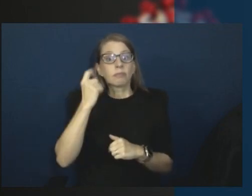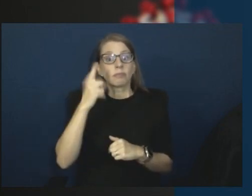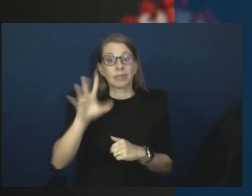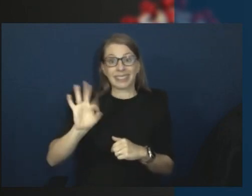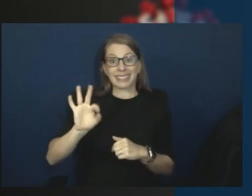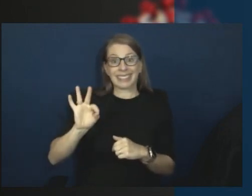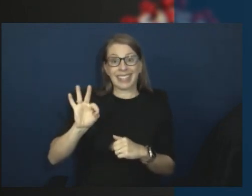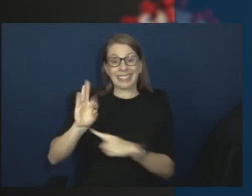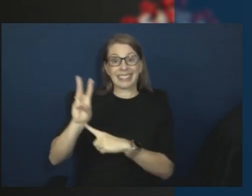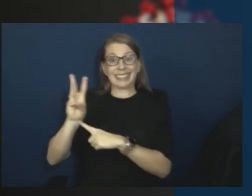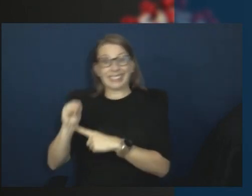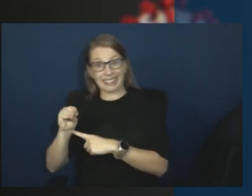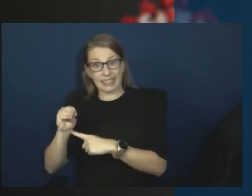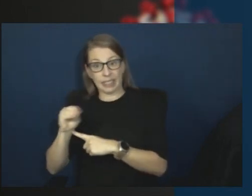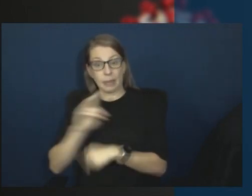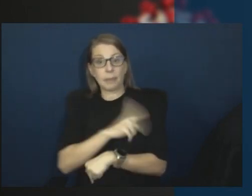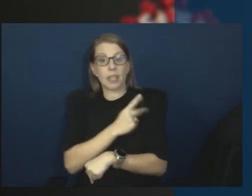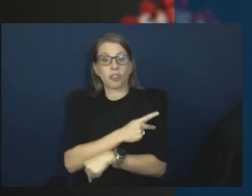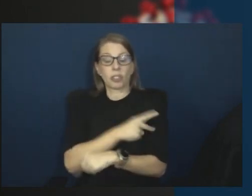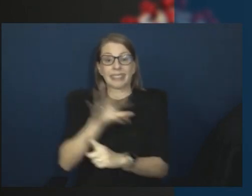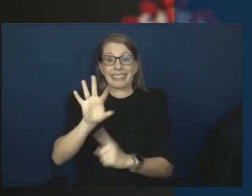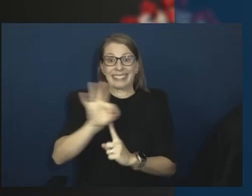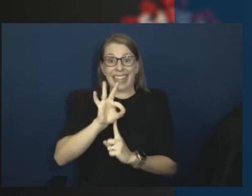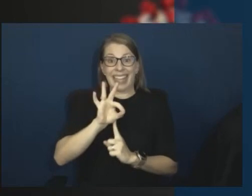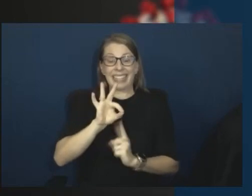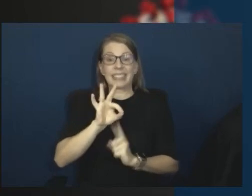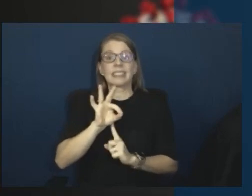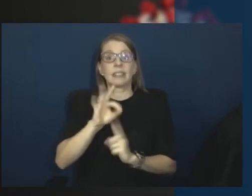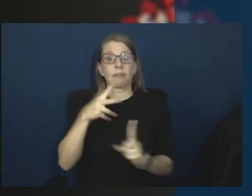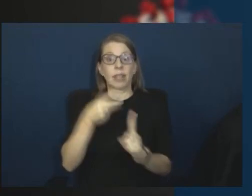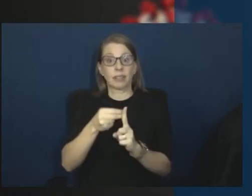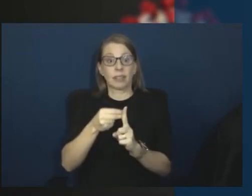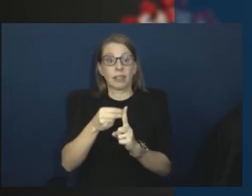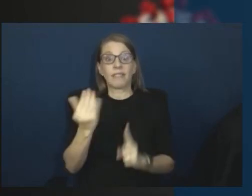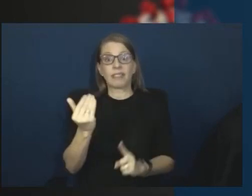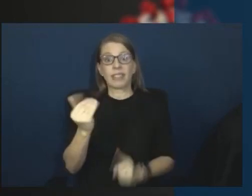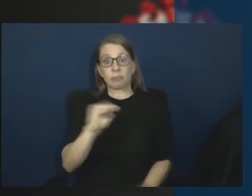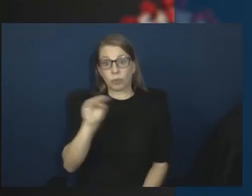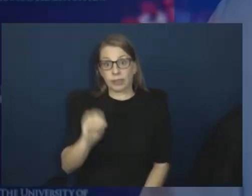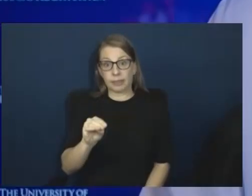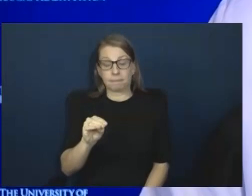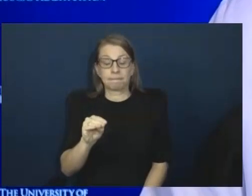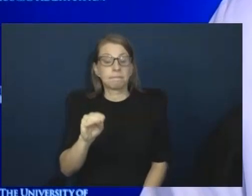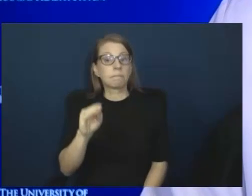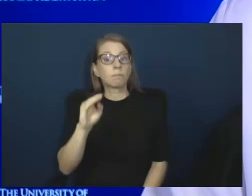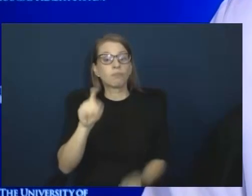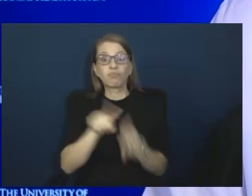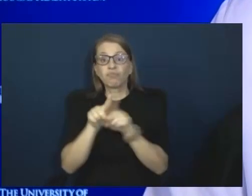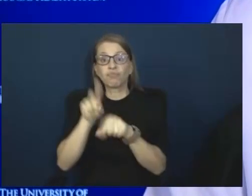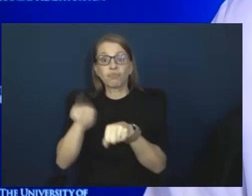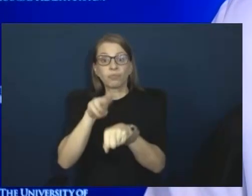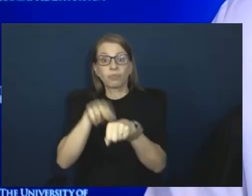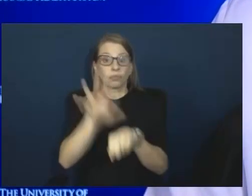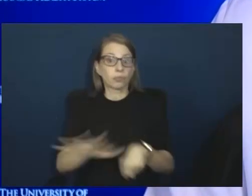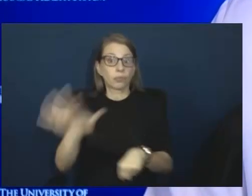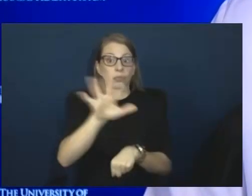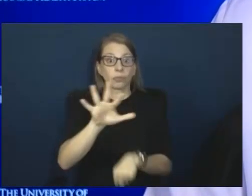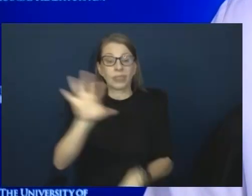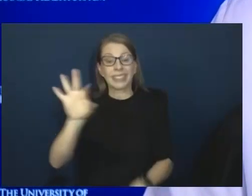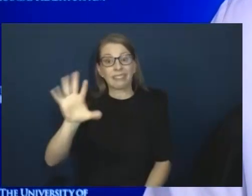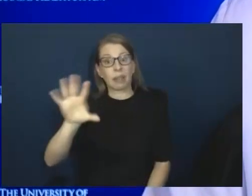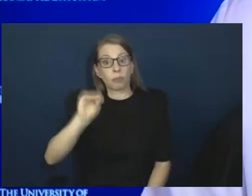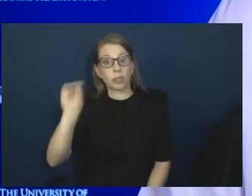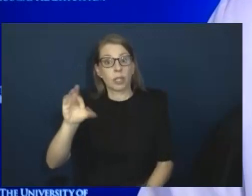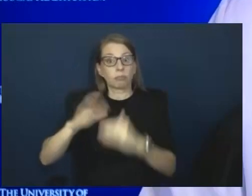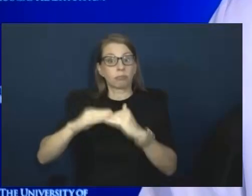are fully vaccinated, so that is 15%. Again, we've seen around the nation that the majority, 95% or more of